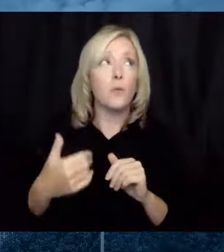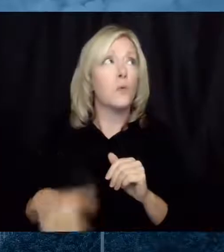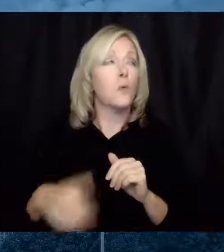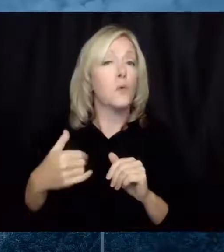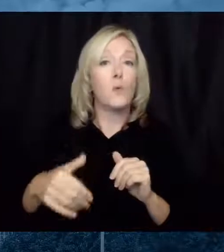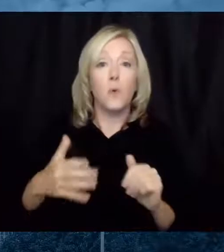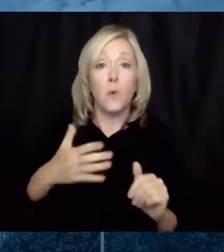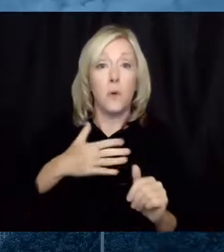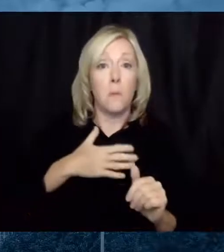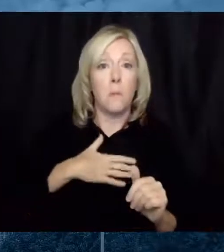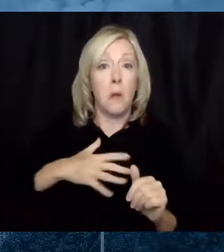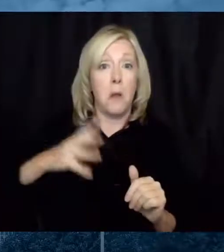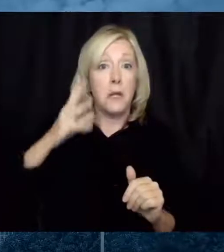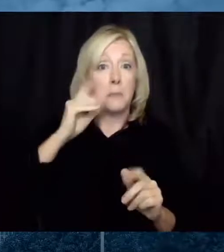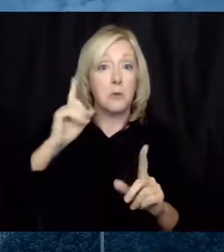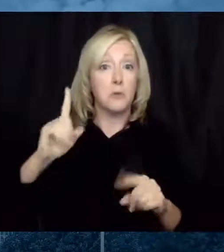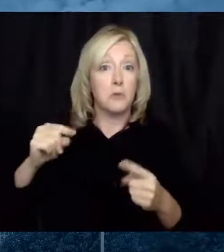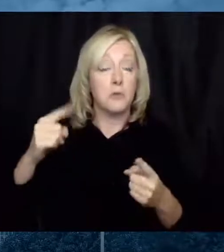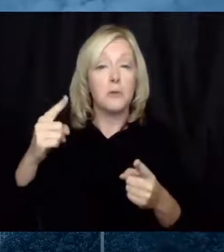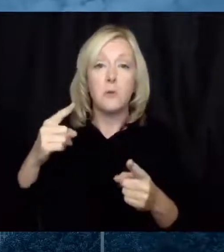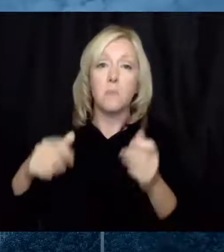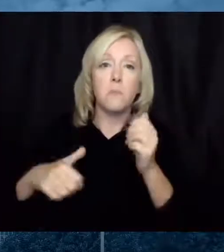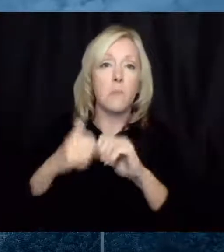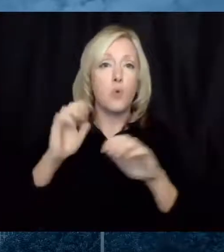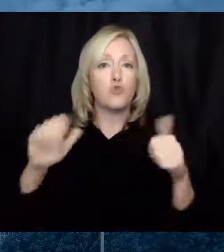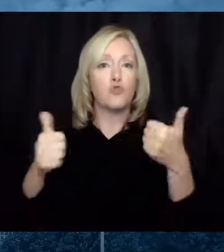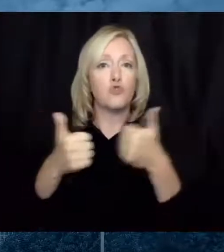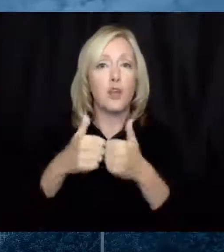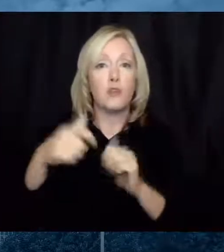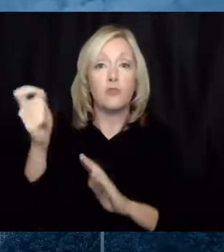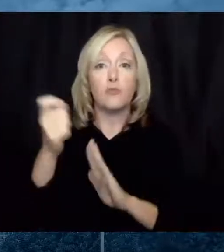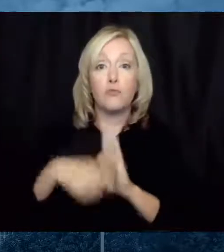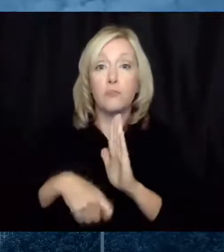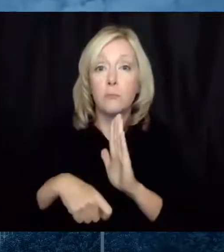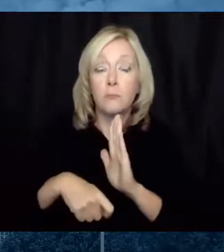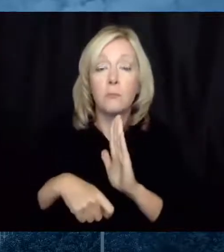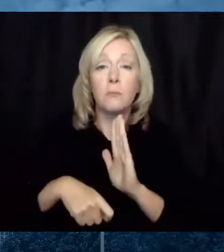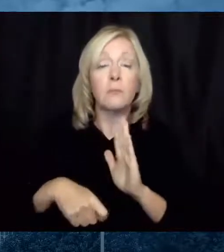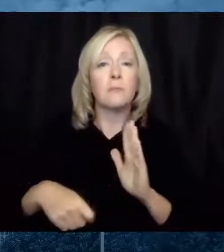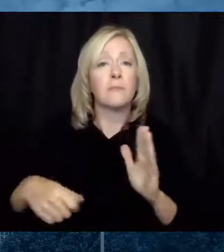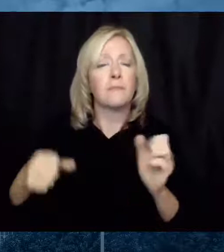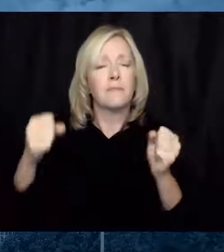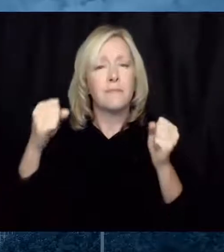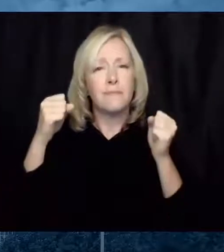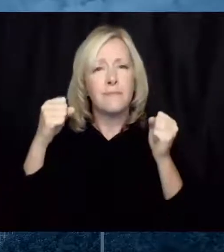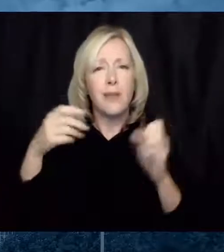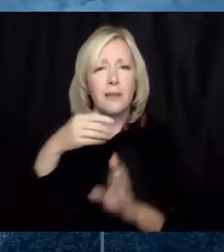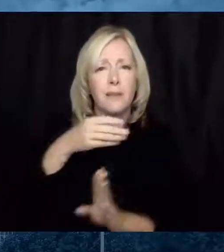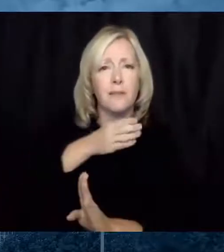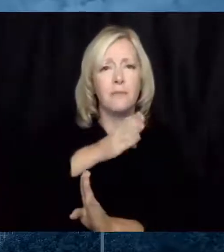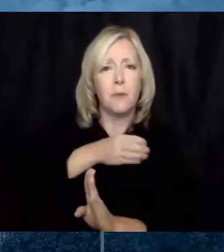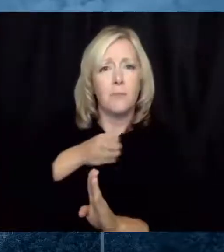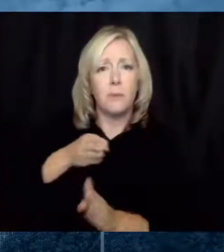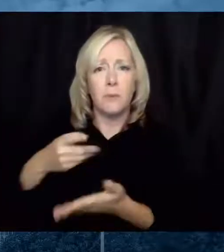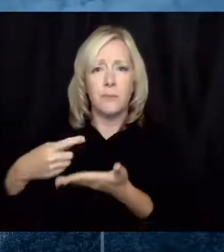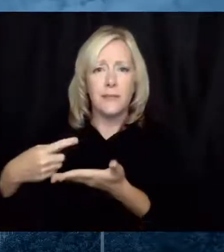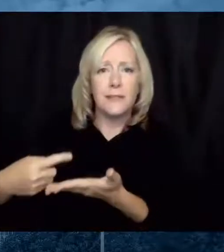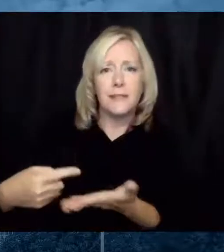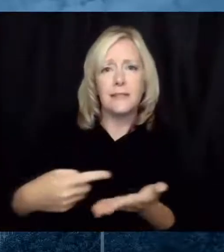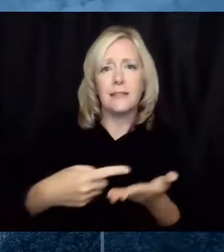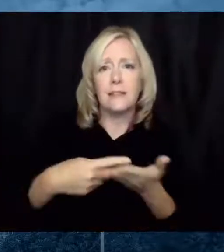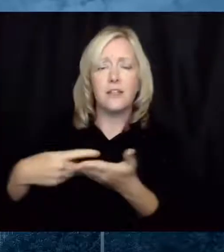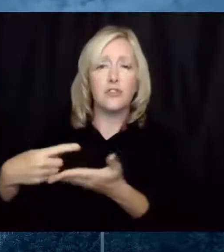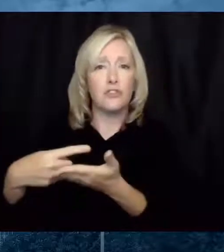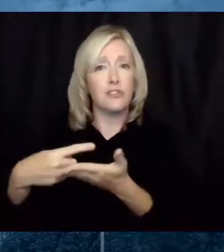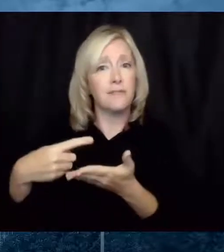being constructed. There were many conversations about the reasons why this shouldn't happen.